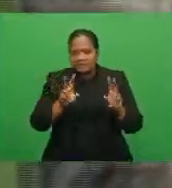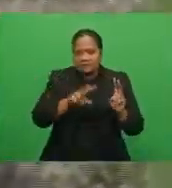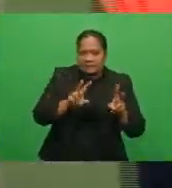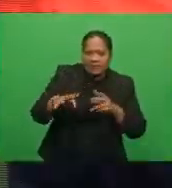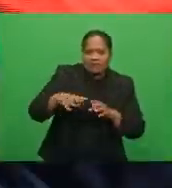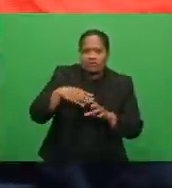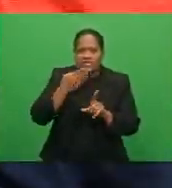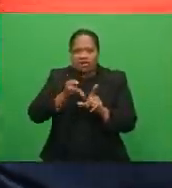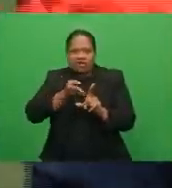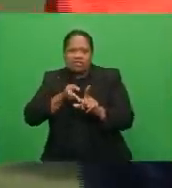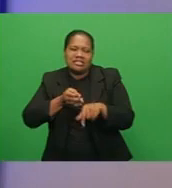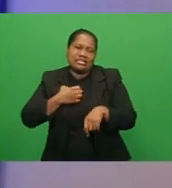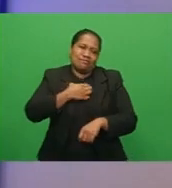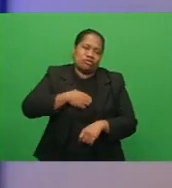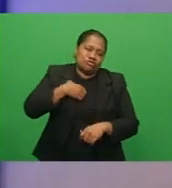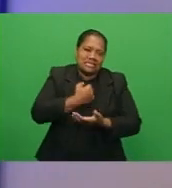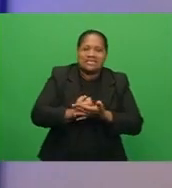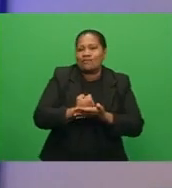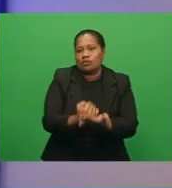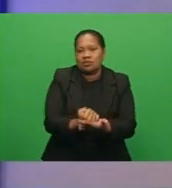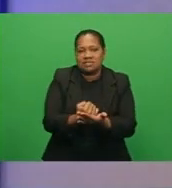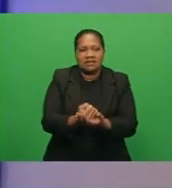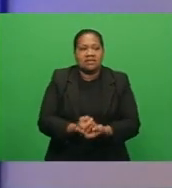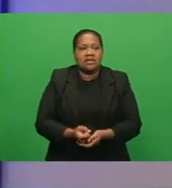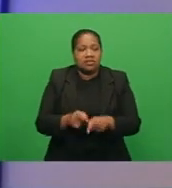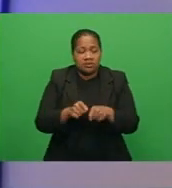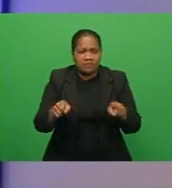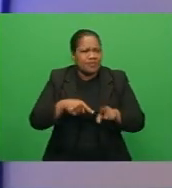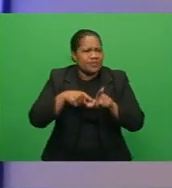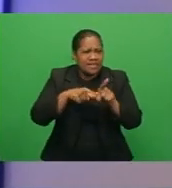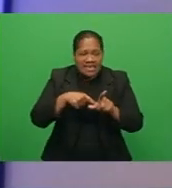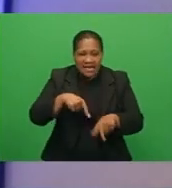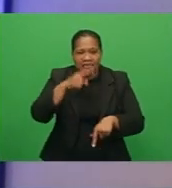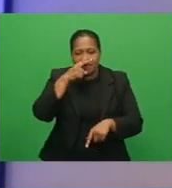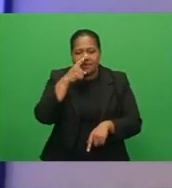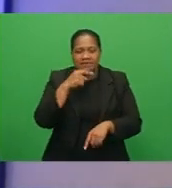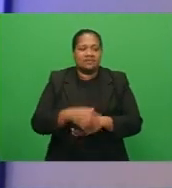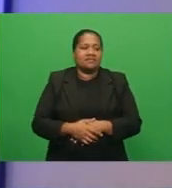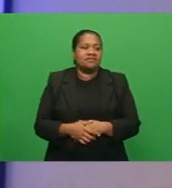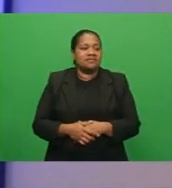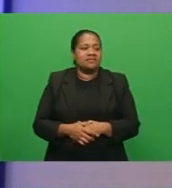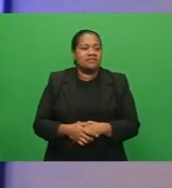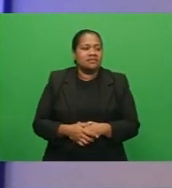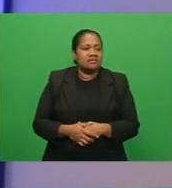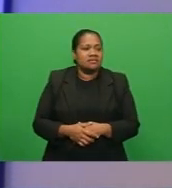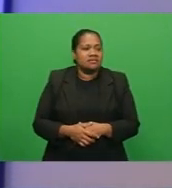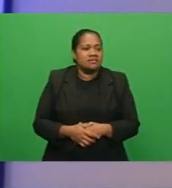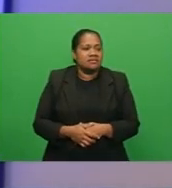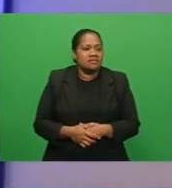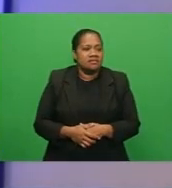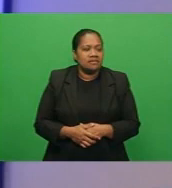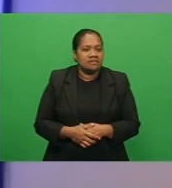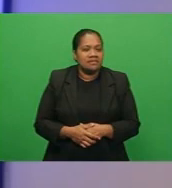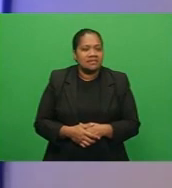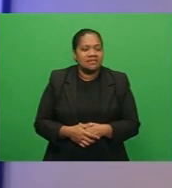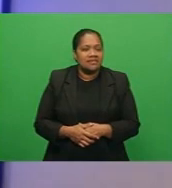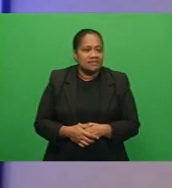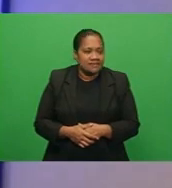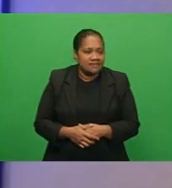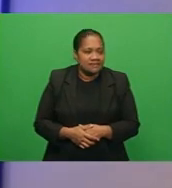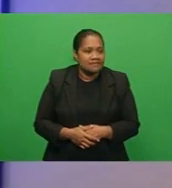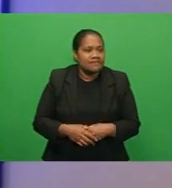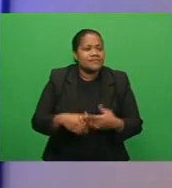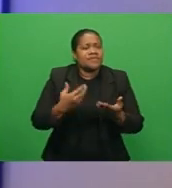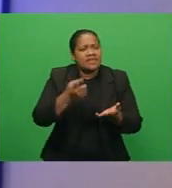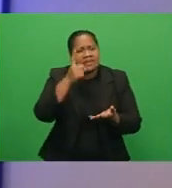emotional support. This is really our young people who should be driving the economy. These are our young people